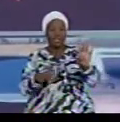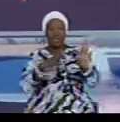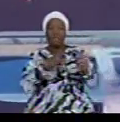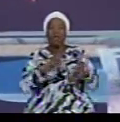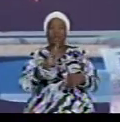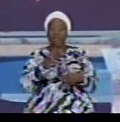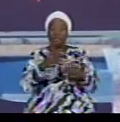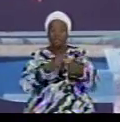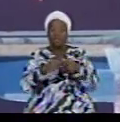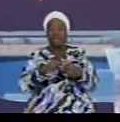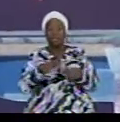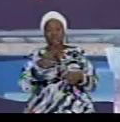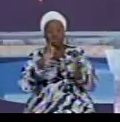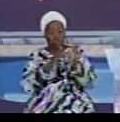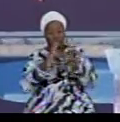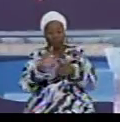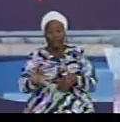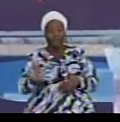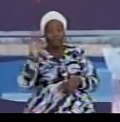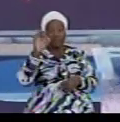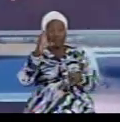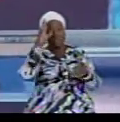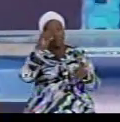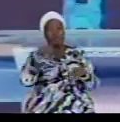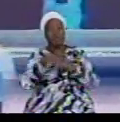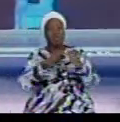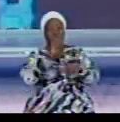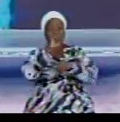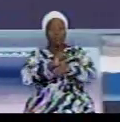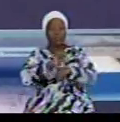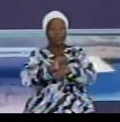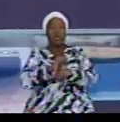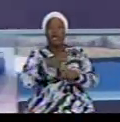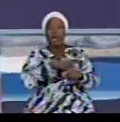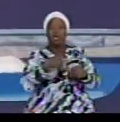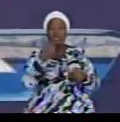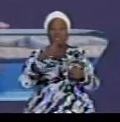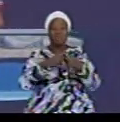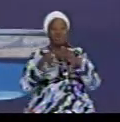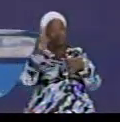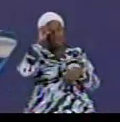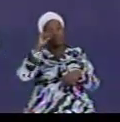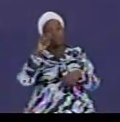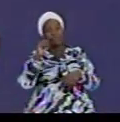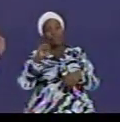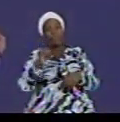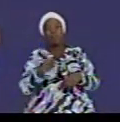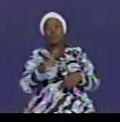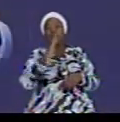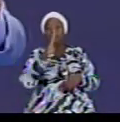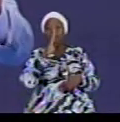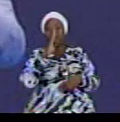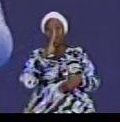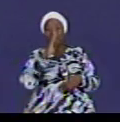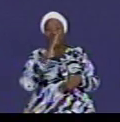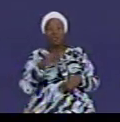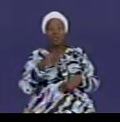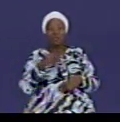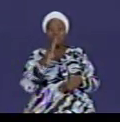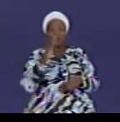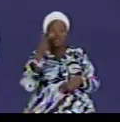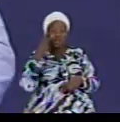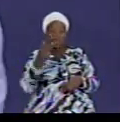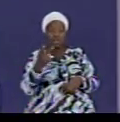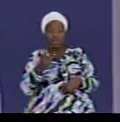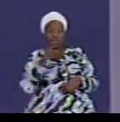afterward, Jesus findeth him in the temple and said unto him, behold, thou